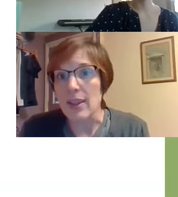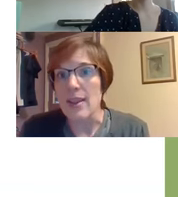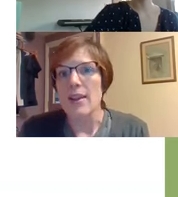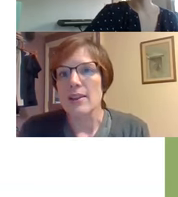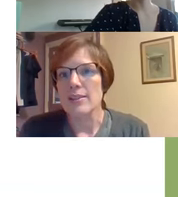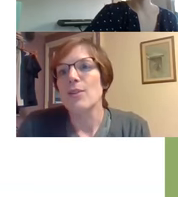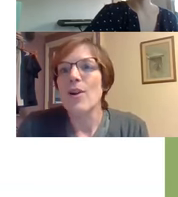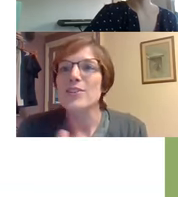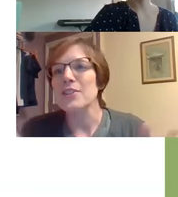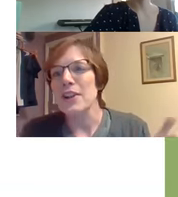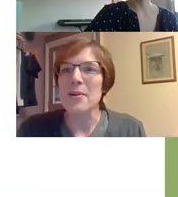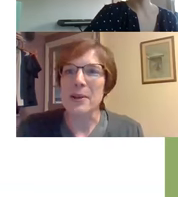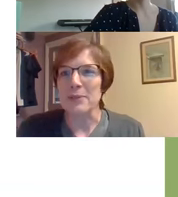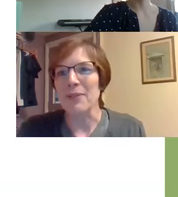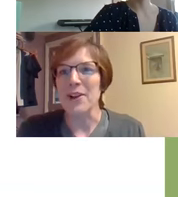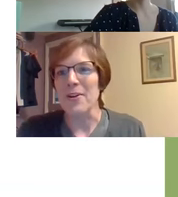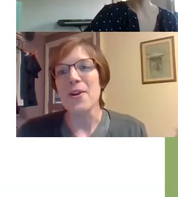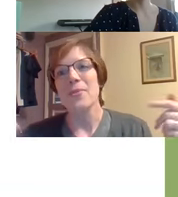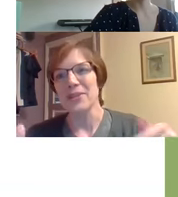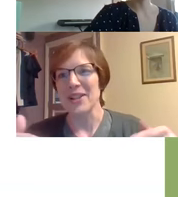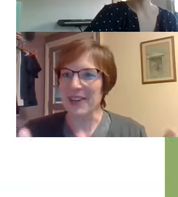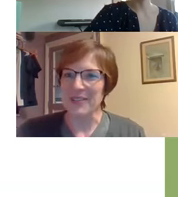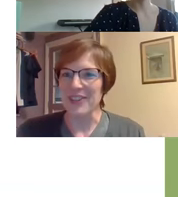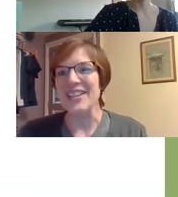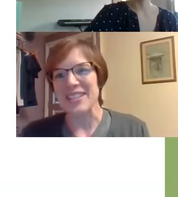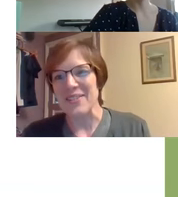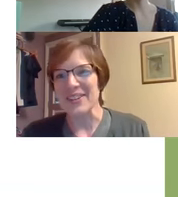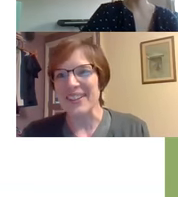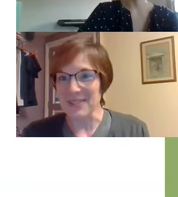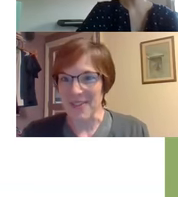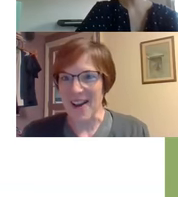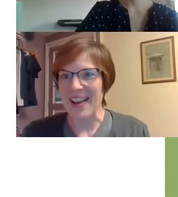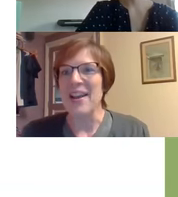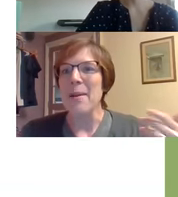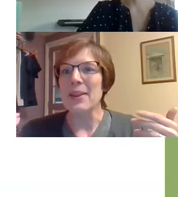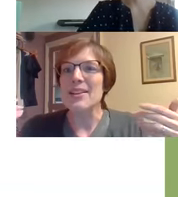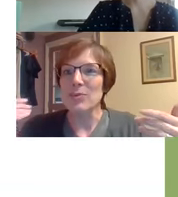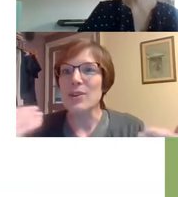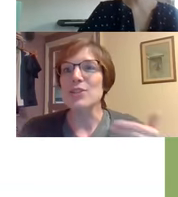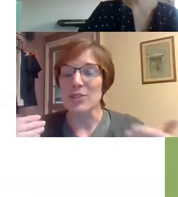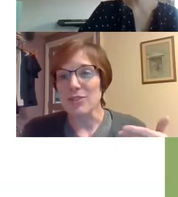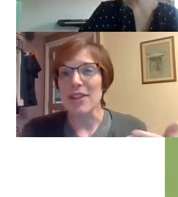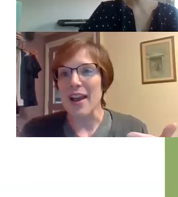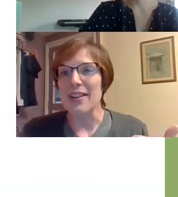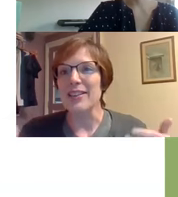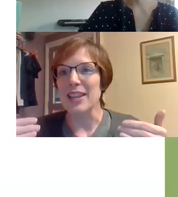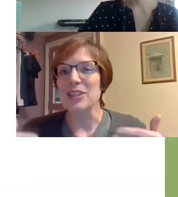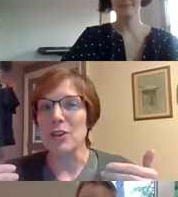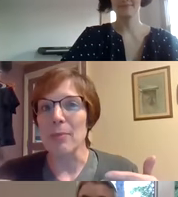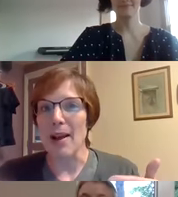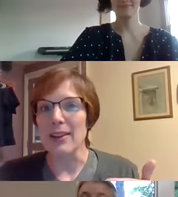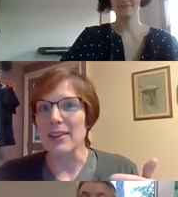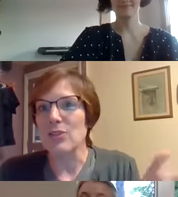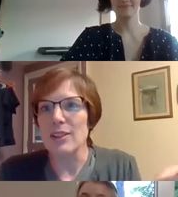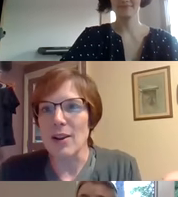crazy? And he's like, well, I just like how it makes me feel. Well, studying for this, I realized why. Because when you do that, then